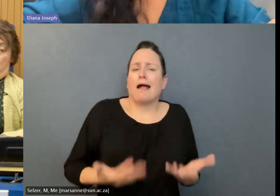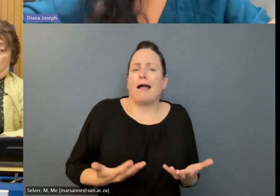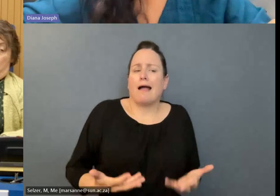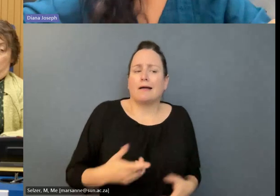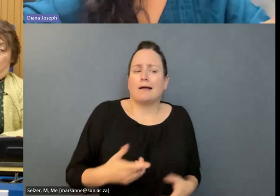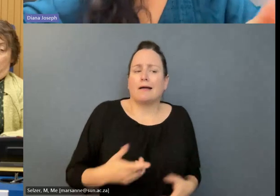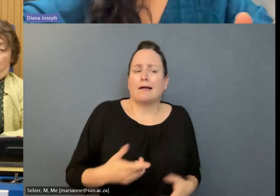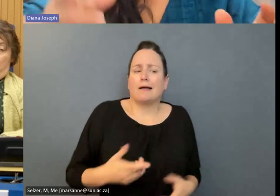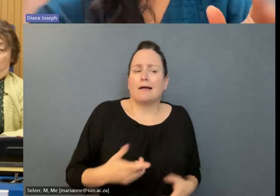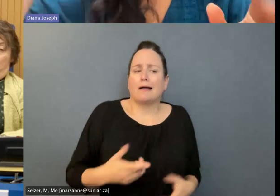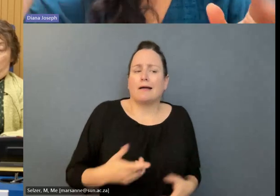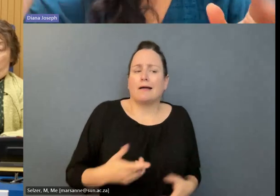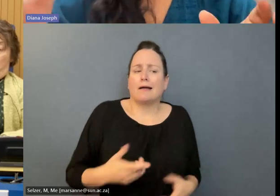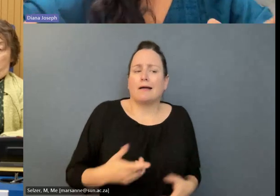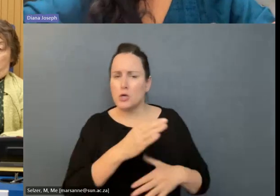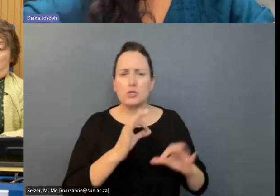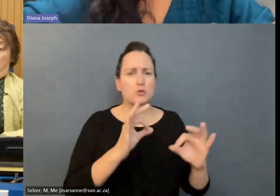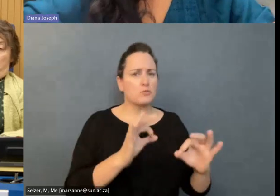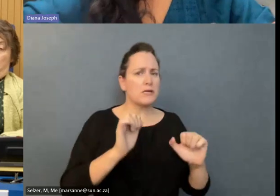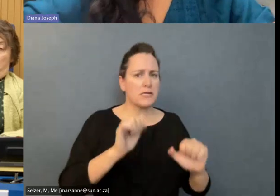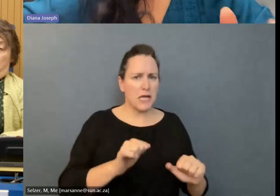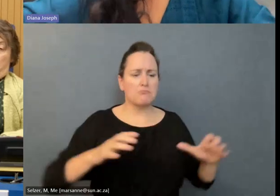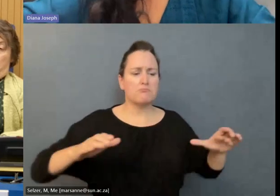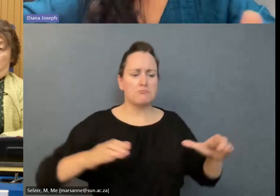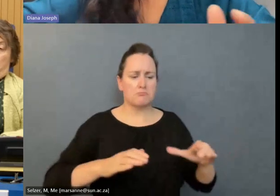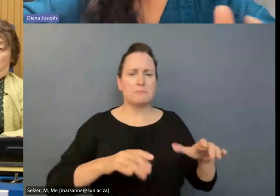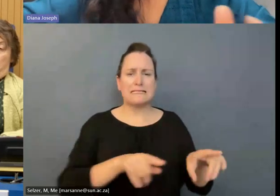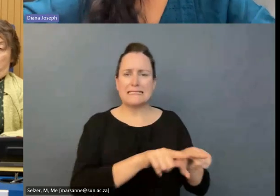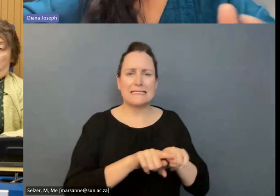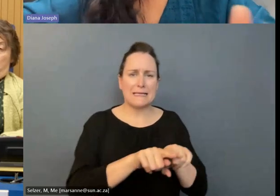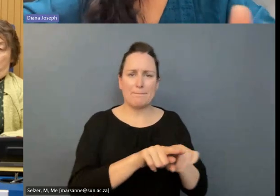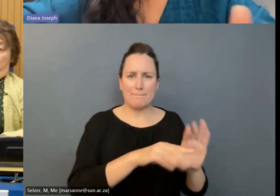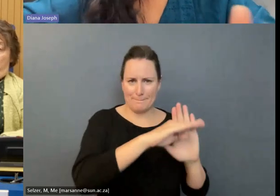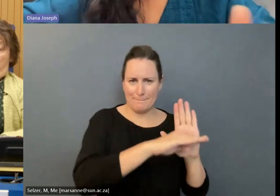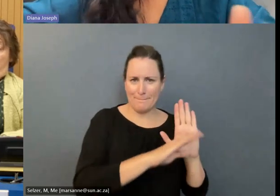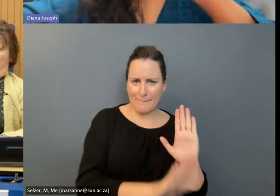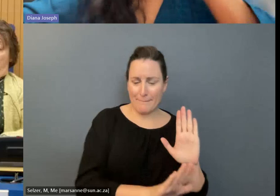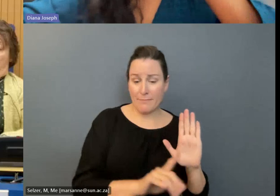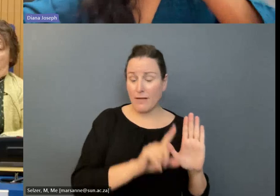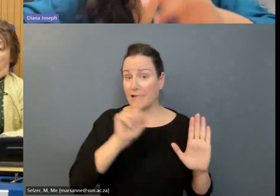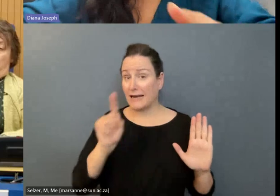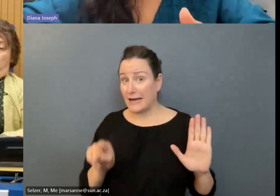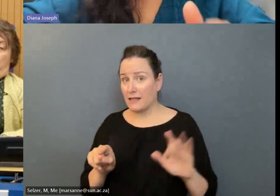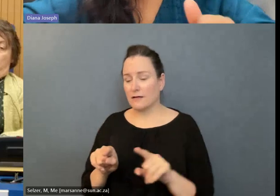specific, while the profound also did. But it's for the moderate